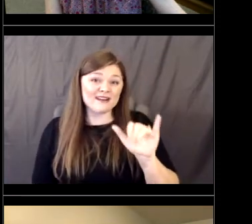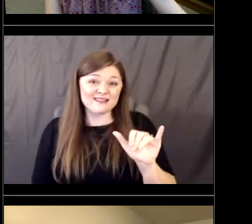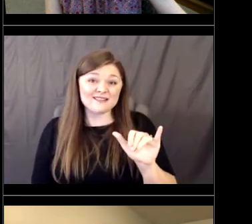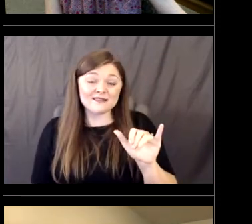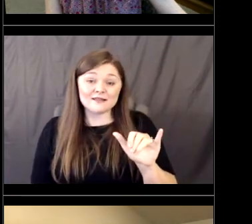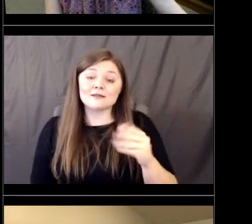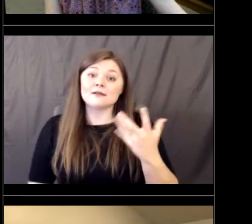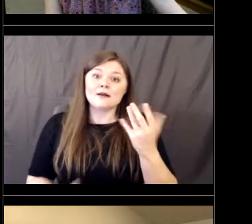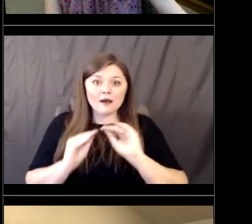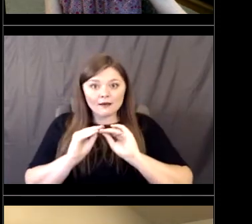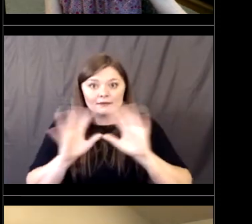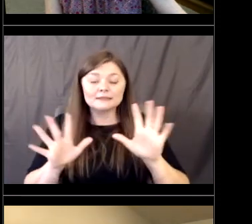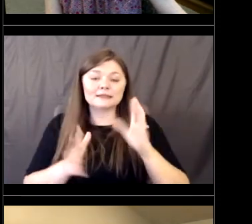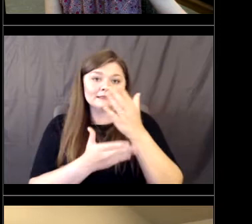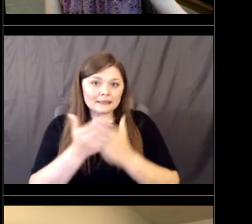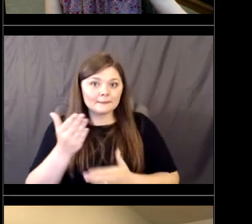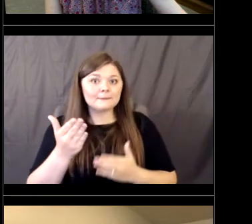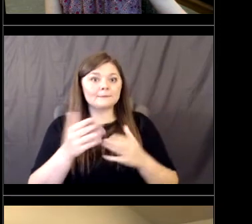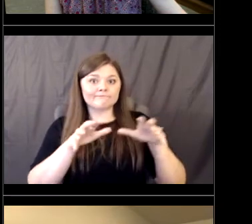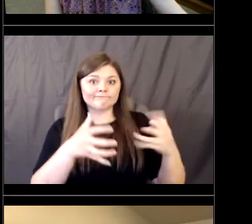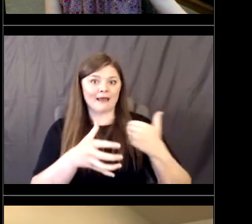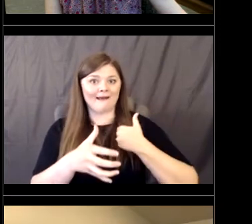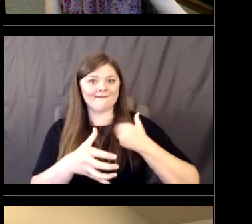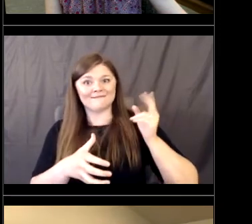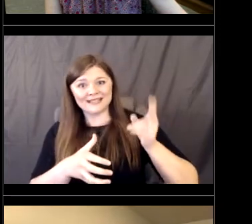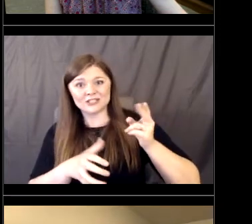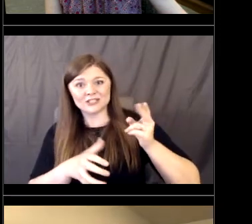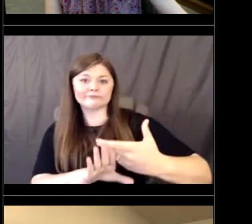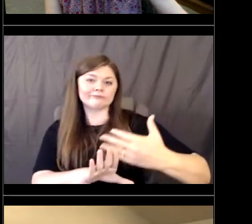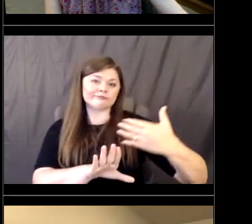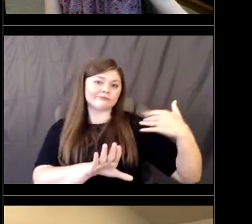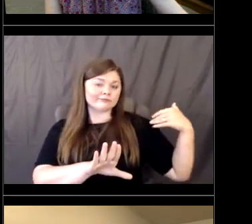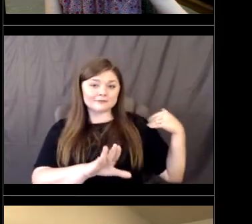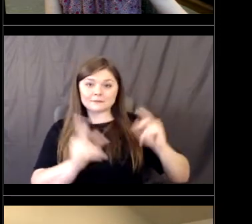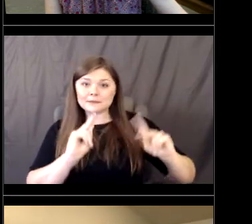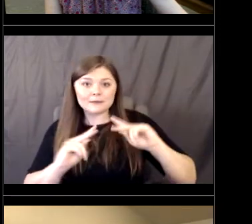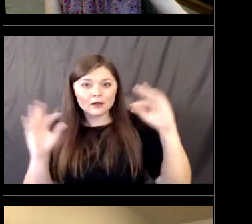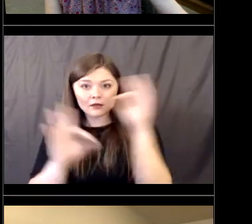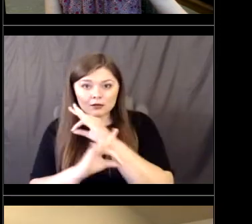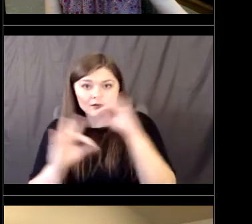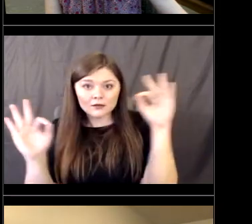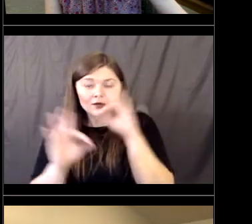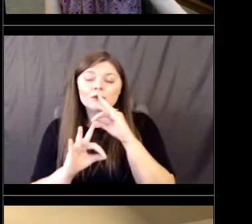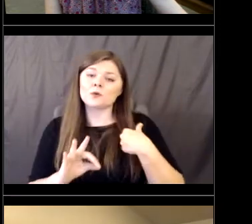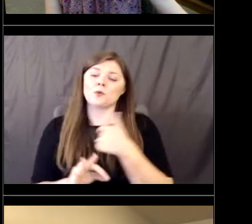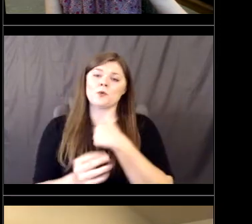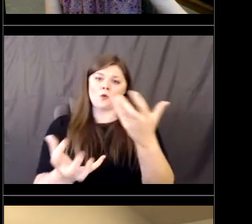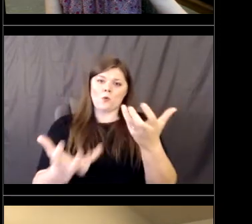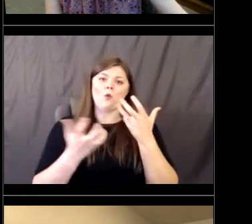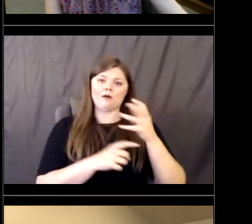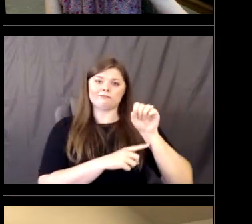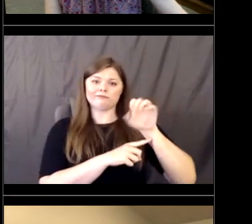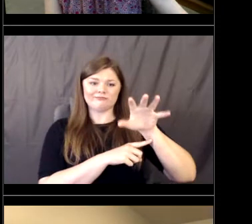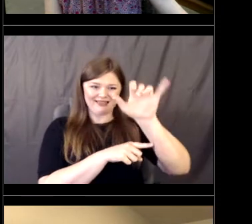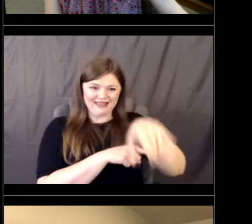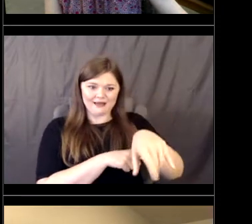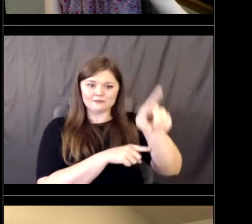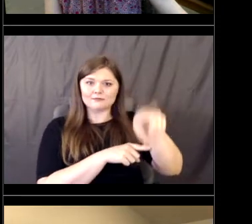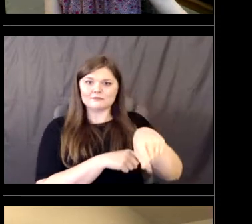is a past and some history to it that people are unaware of. So we wanted to just kind of have this terminology slide to just take a moment